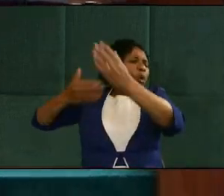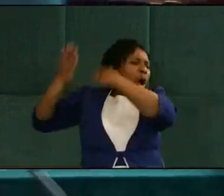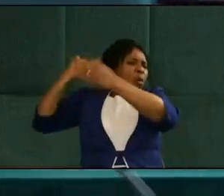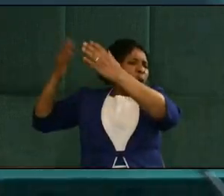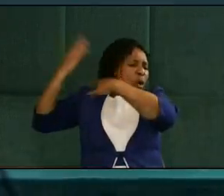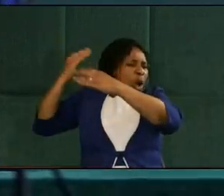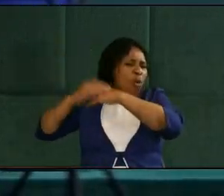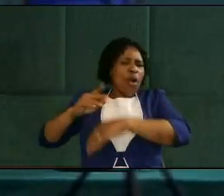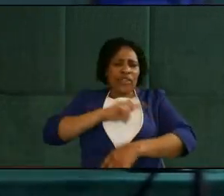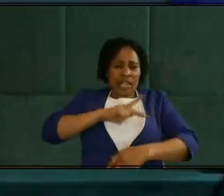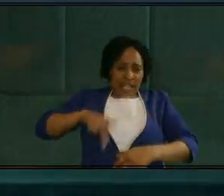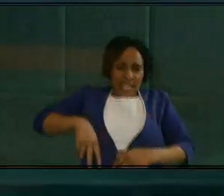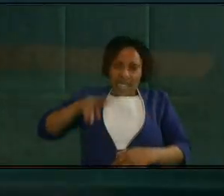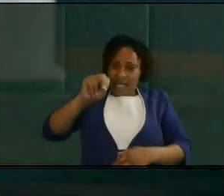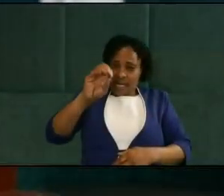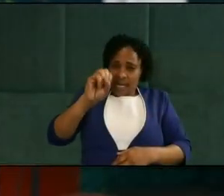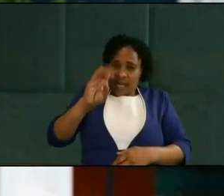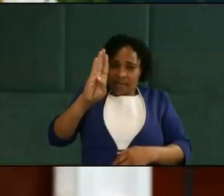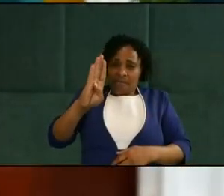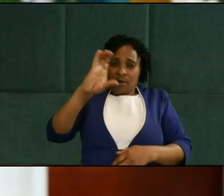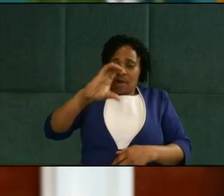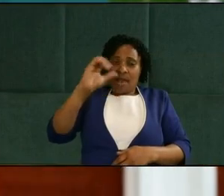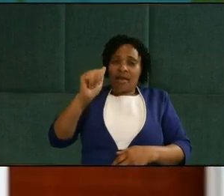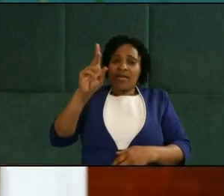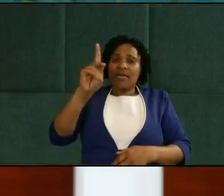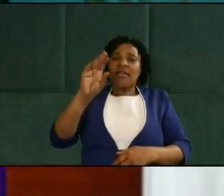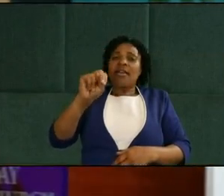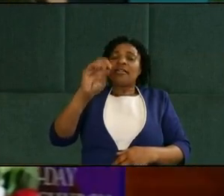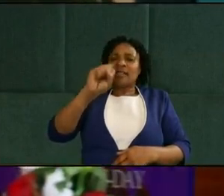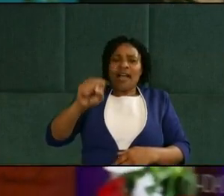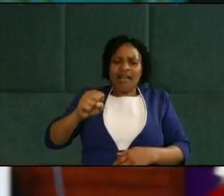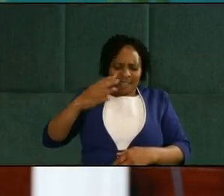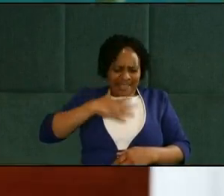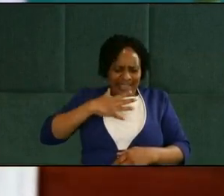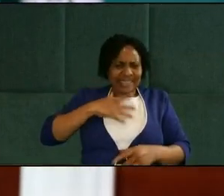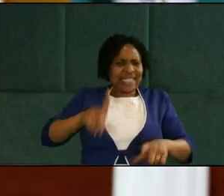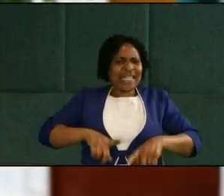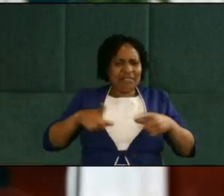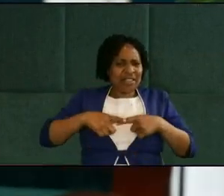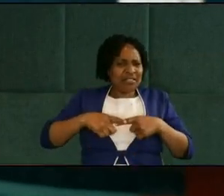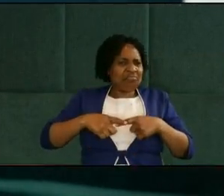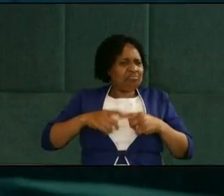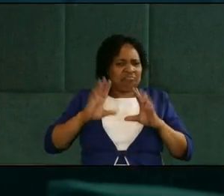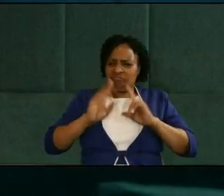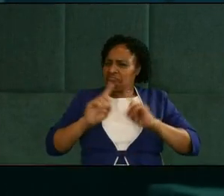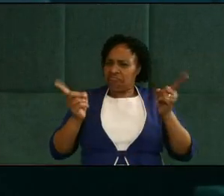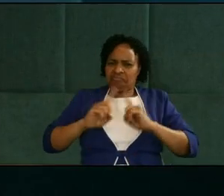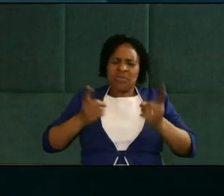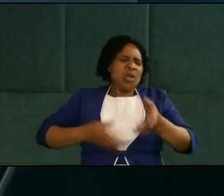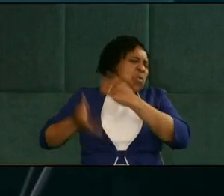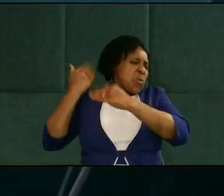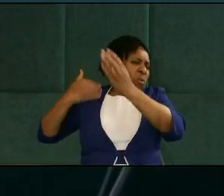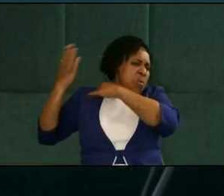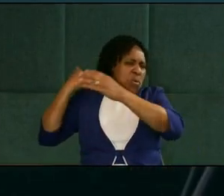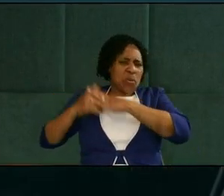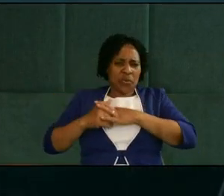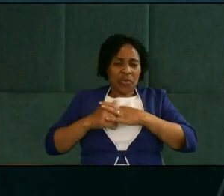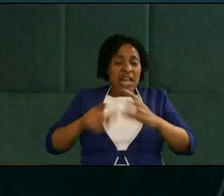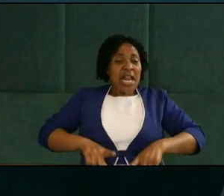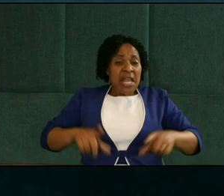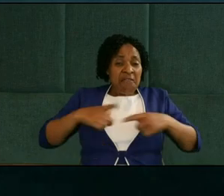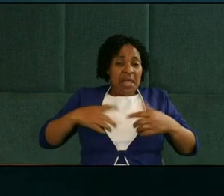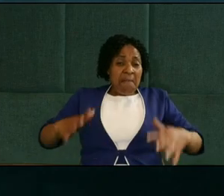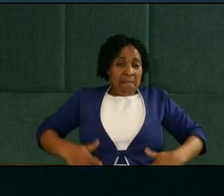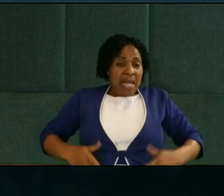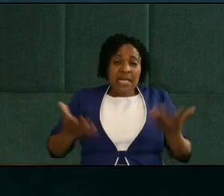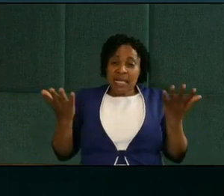days. Am I right? Are we living in the chest? No, that was way back in the days of the Medes and Persians. Are we living in the belly and the